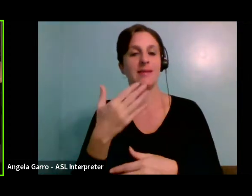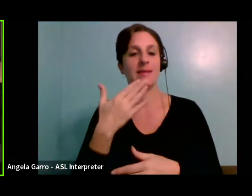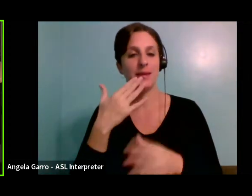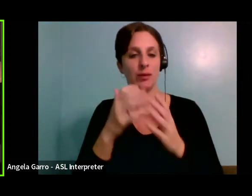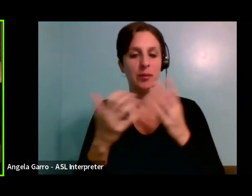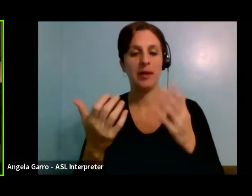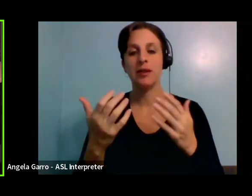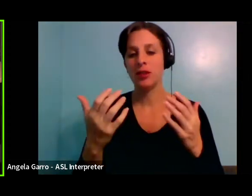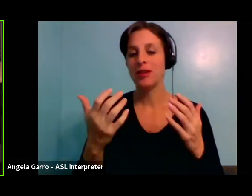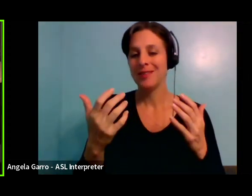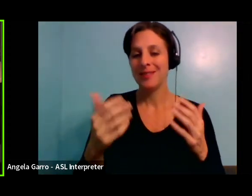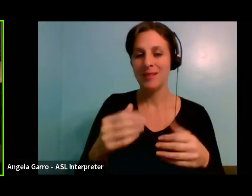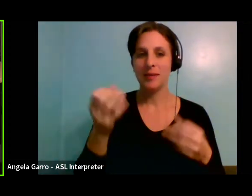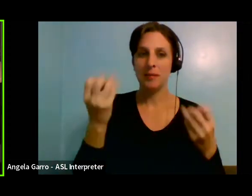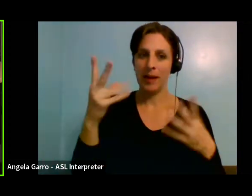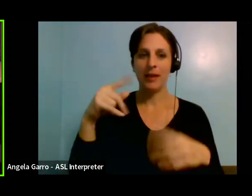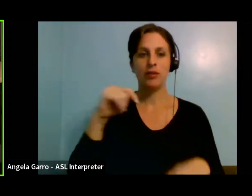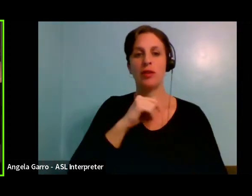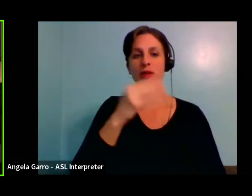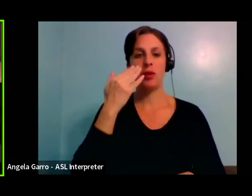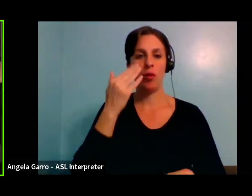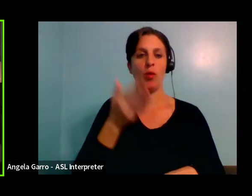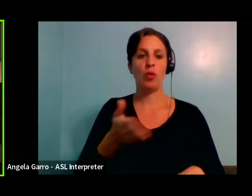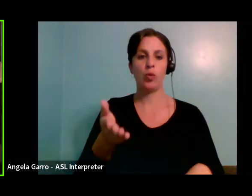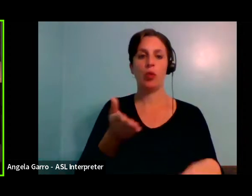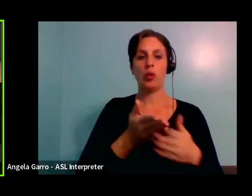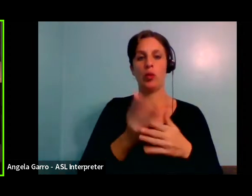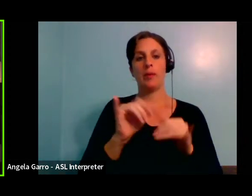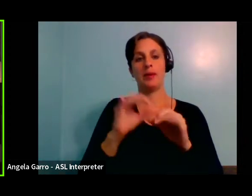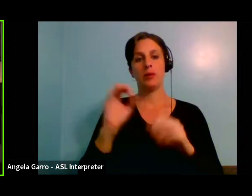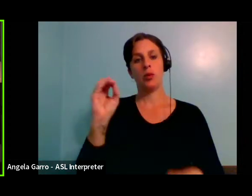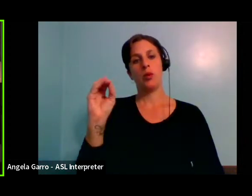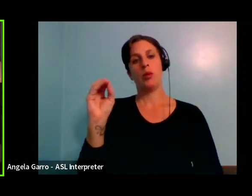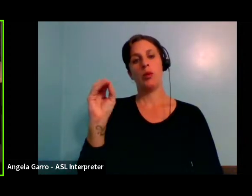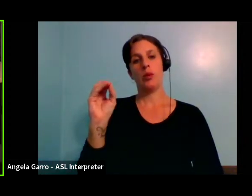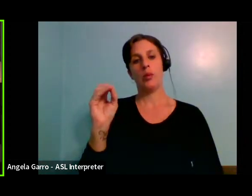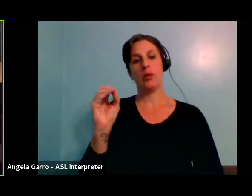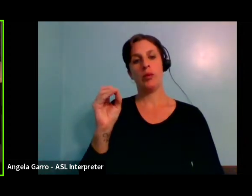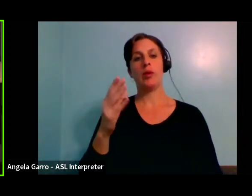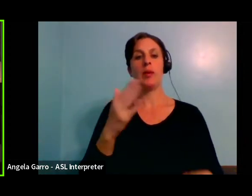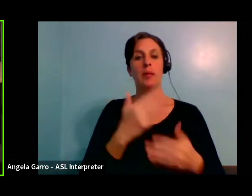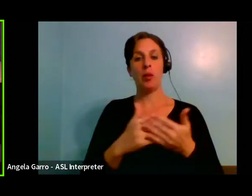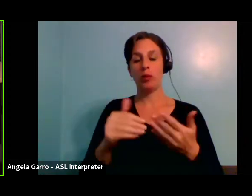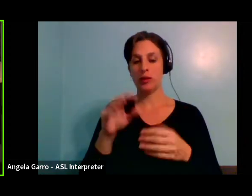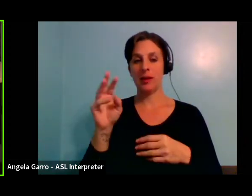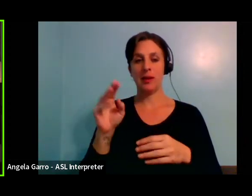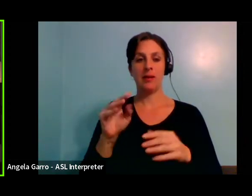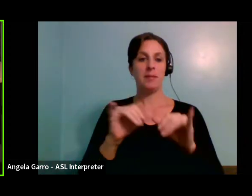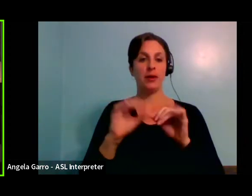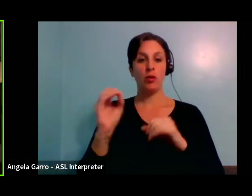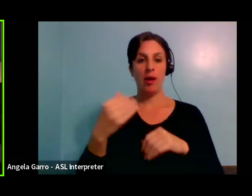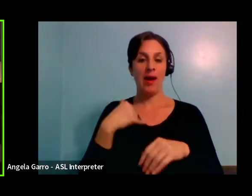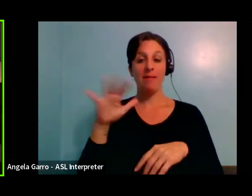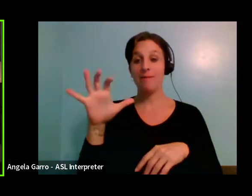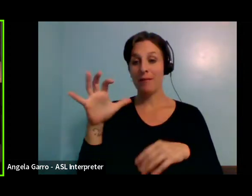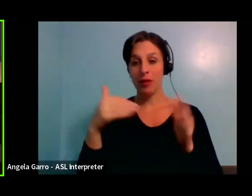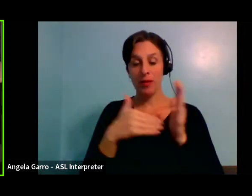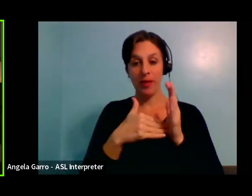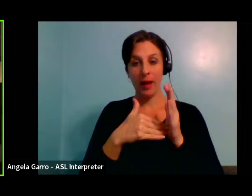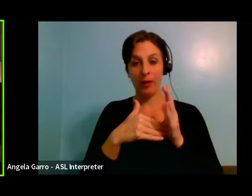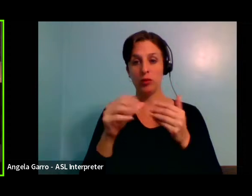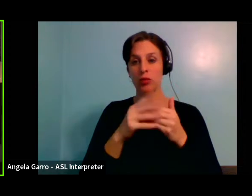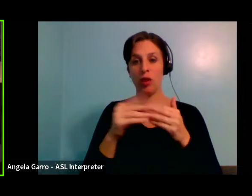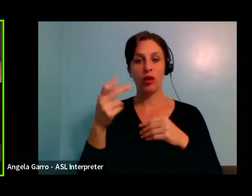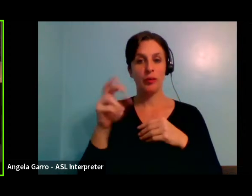trustees know, through Measure O, a portion of Measure O had a $500,000 per